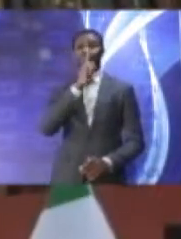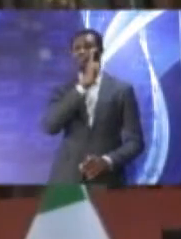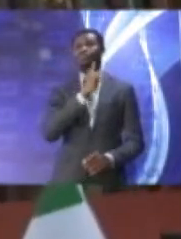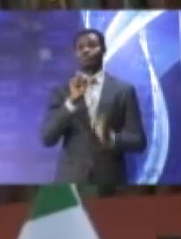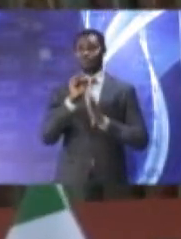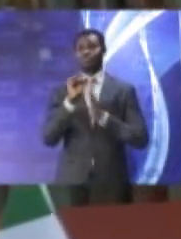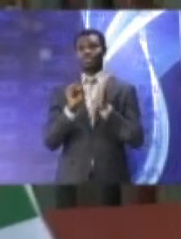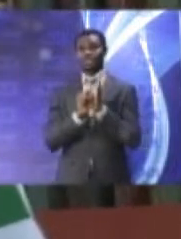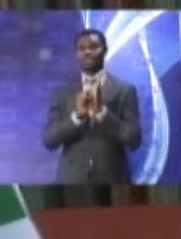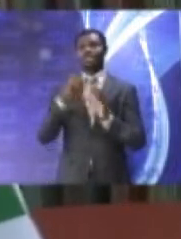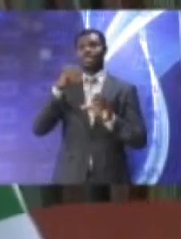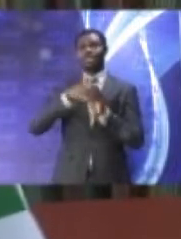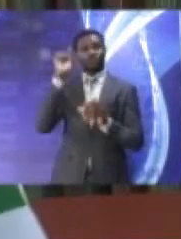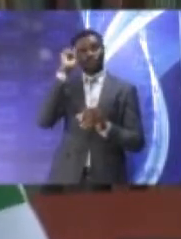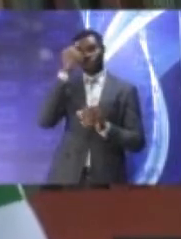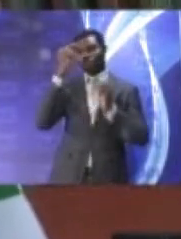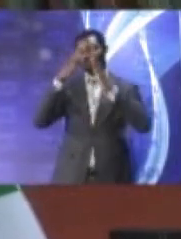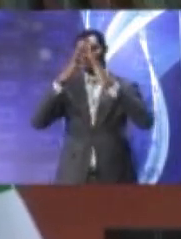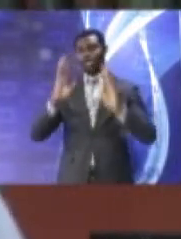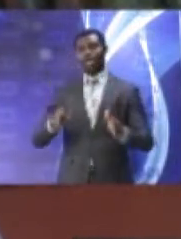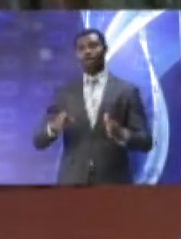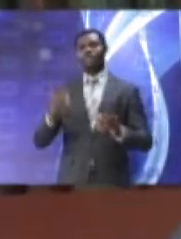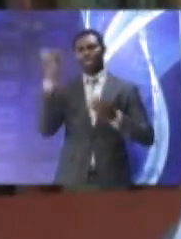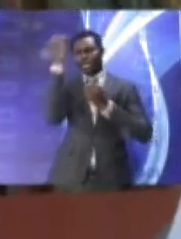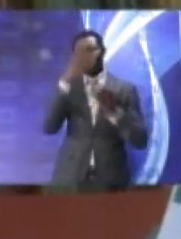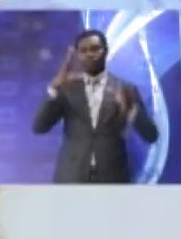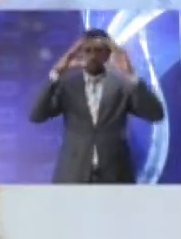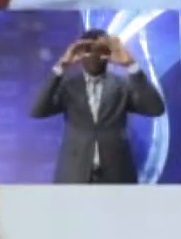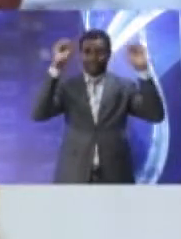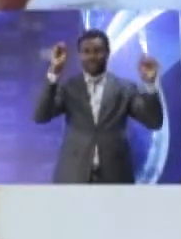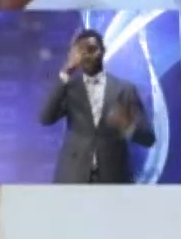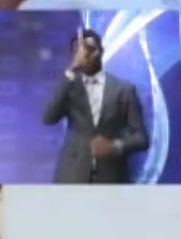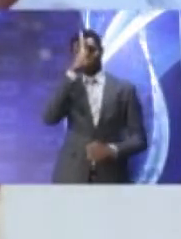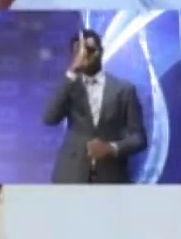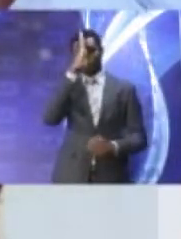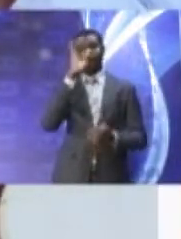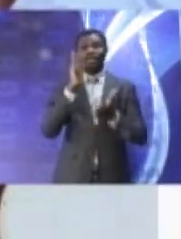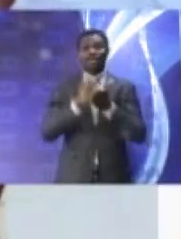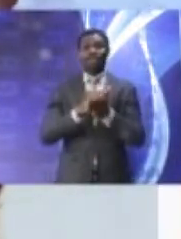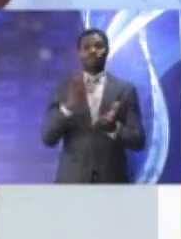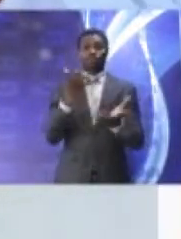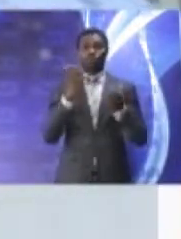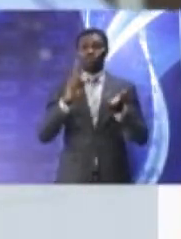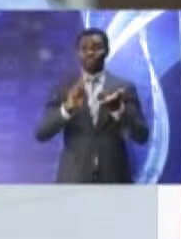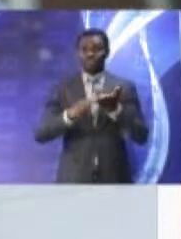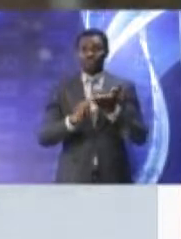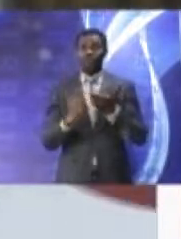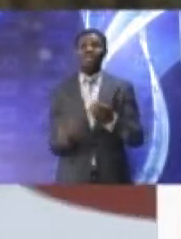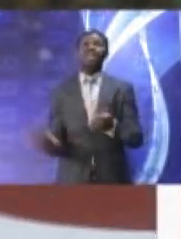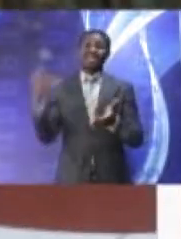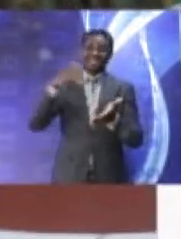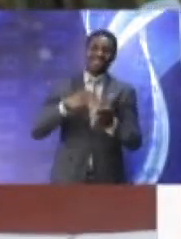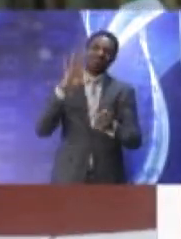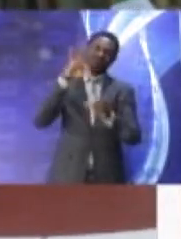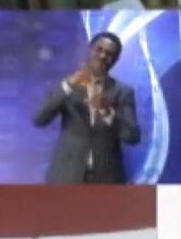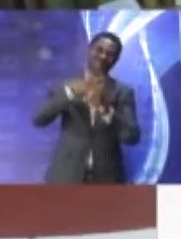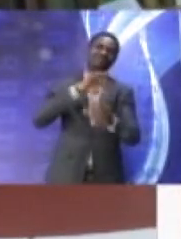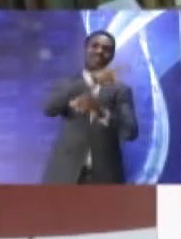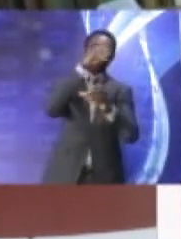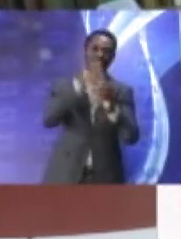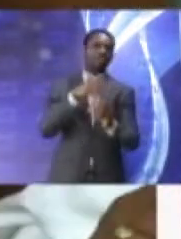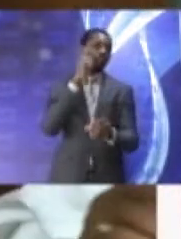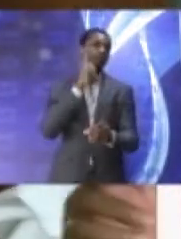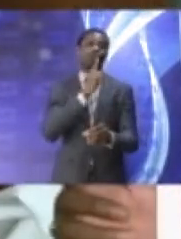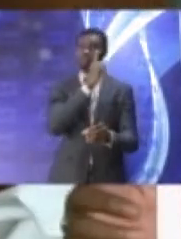to formally inform President Muhammadu Buhari of his intention and desire to recontest in the forthcoming Ondo State governorship